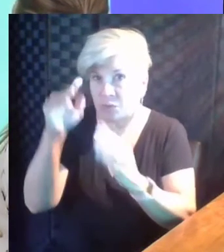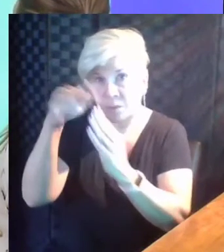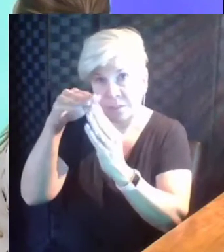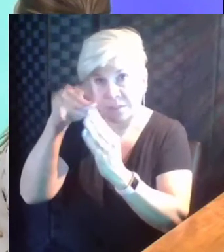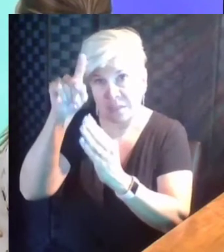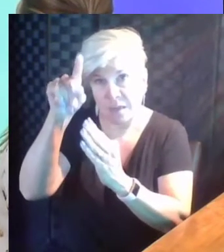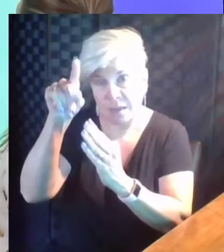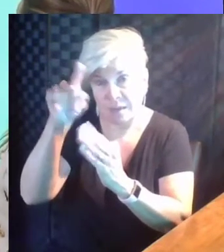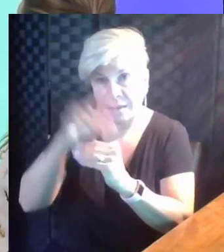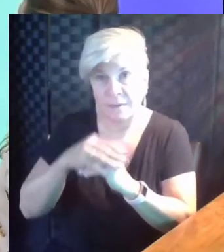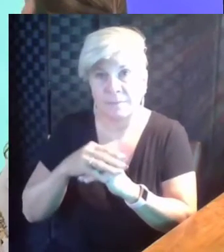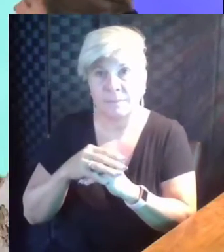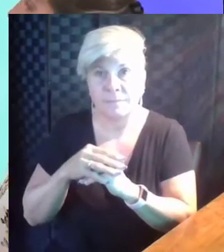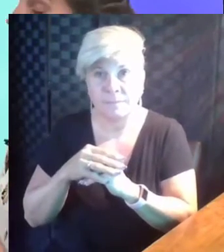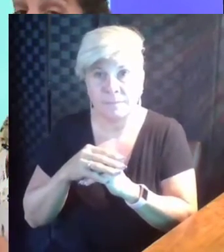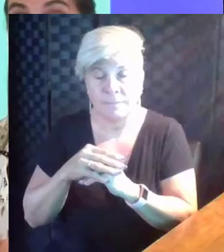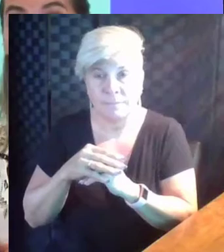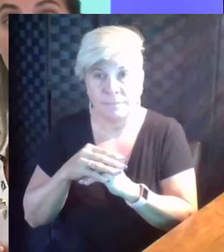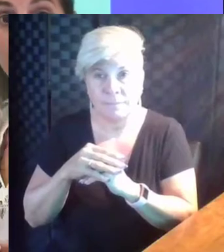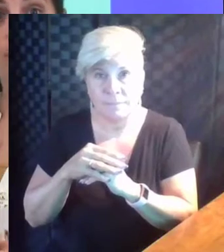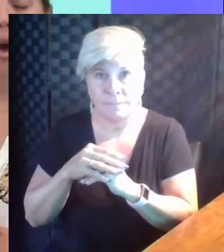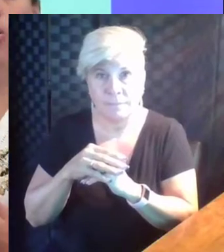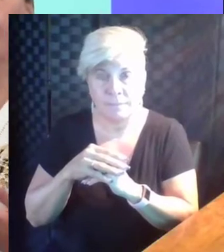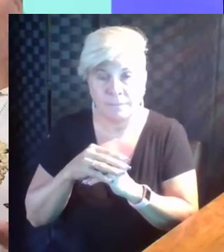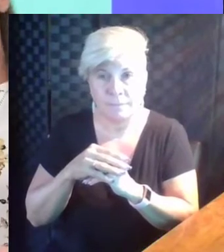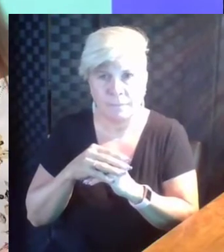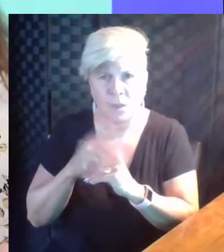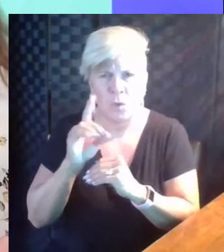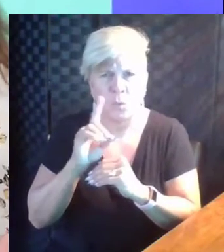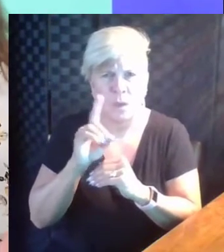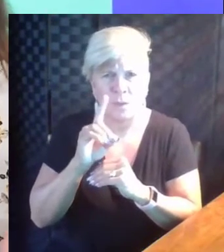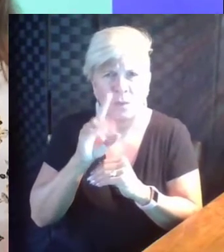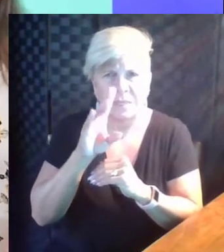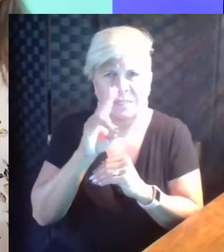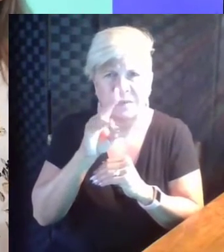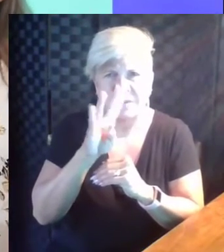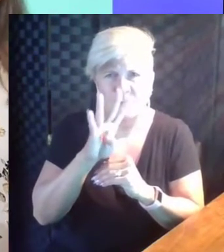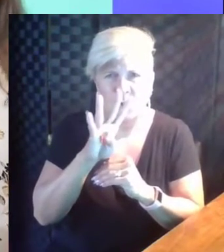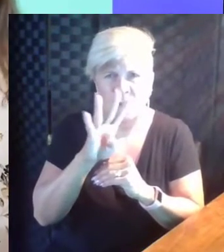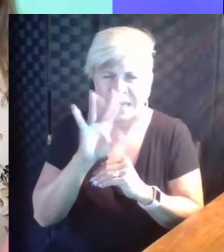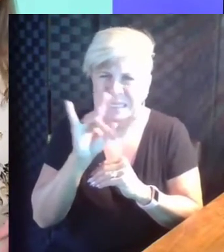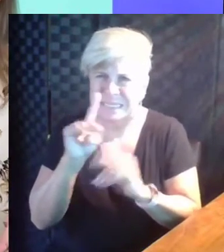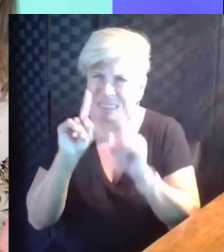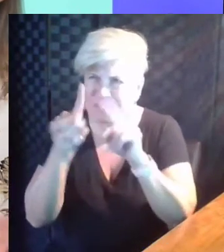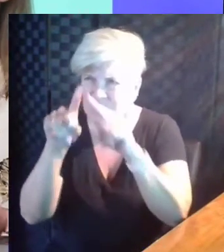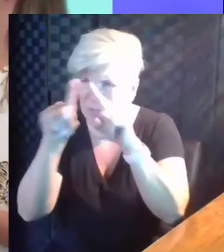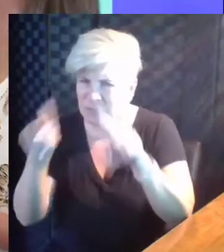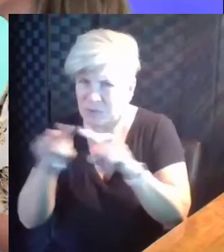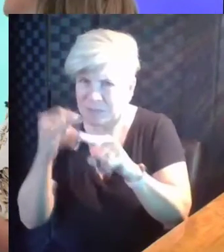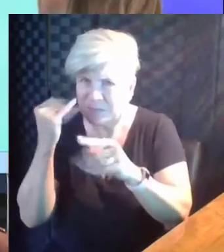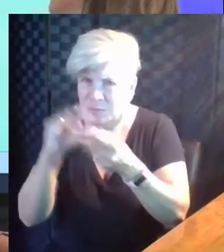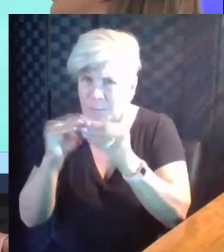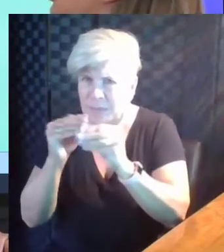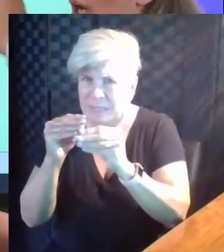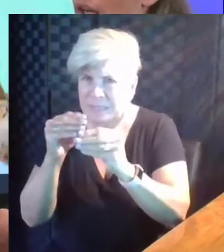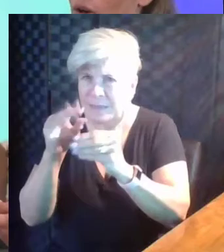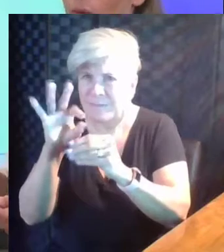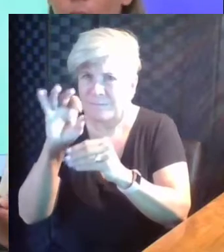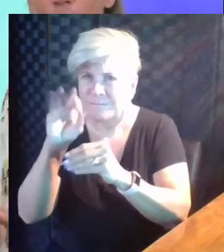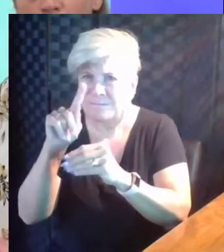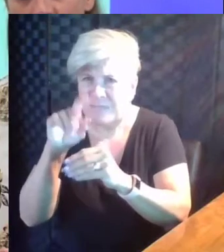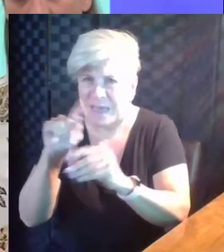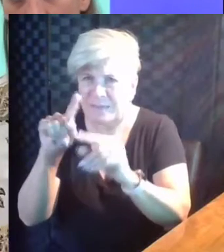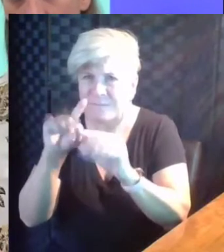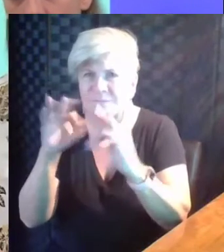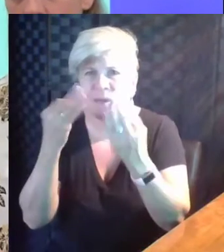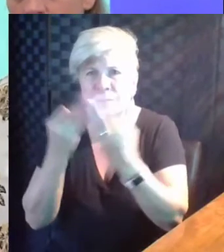92 would go up there at the top. Where would our 74 and our 18 go if we were making our fact family triangle?